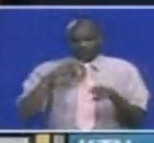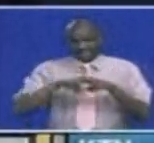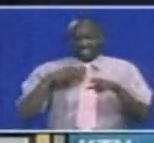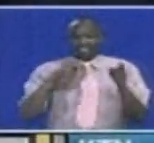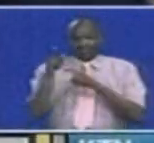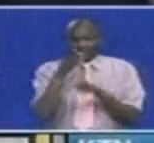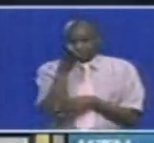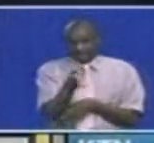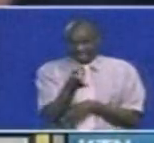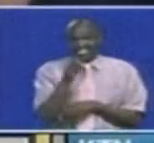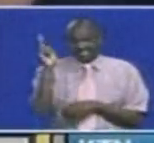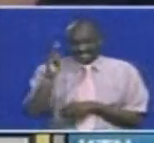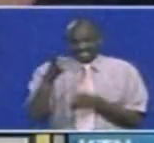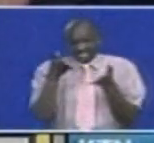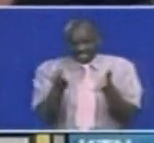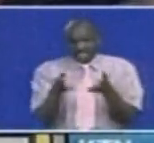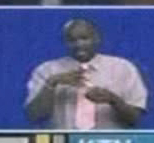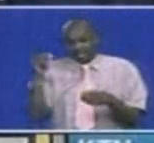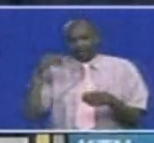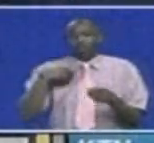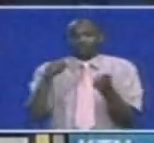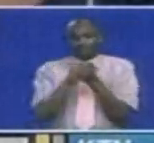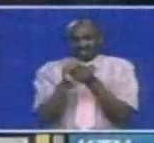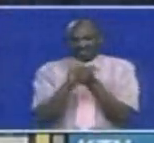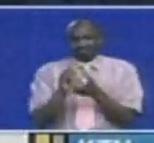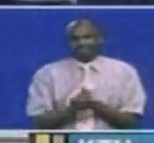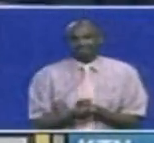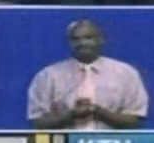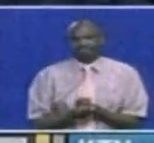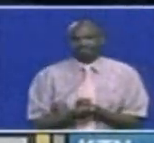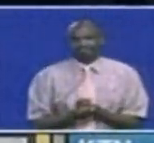The Italians will leave the country on Friday.